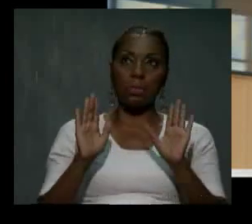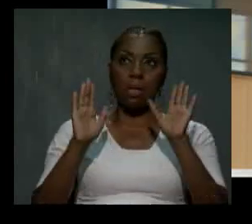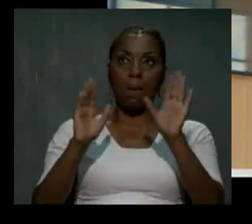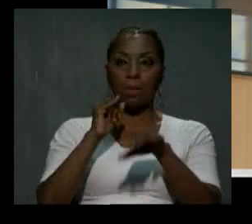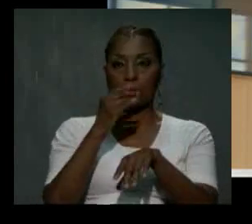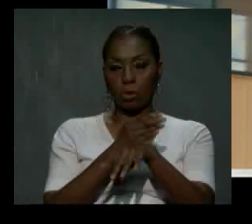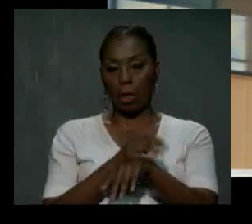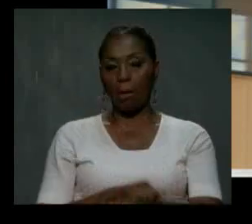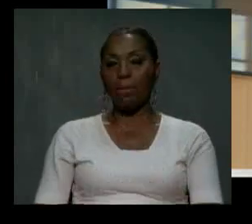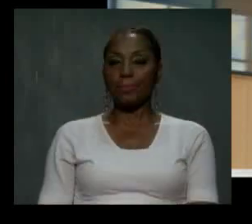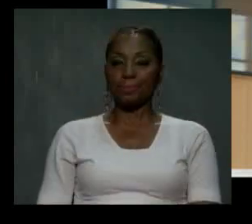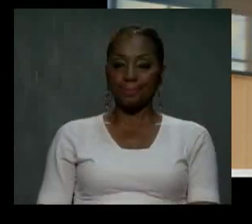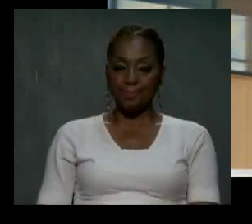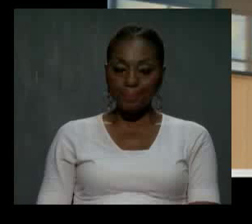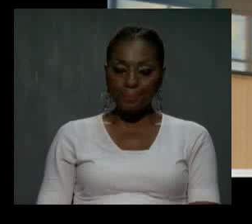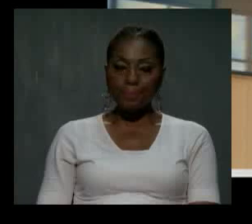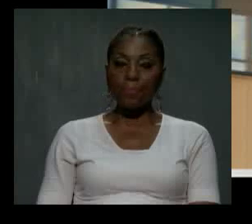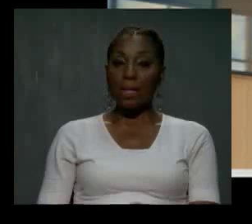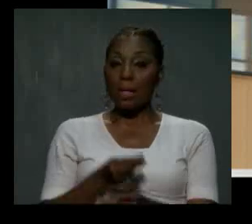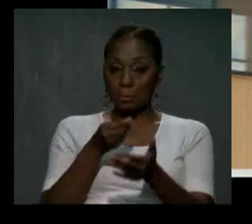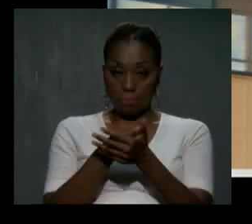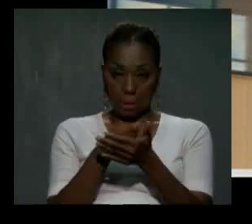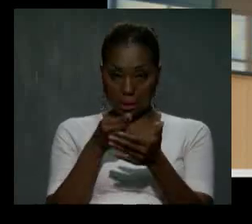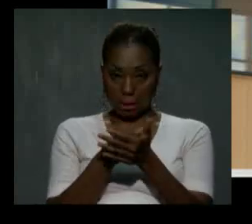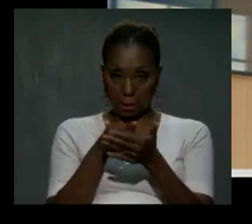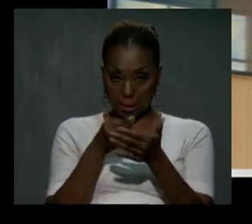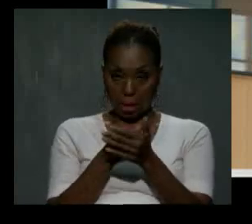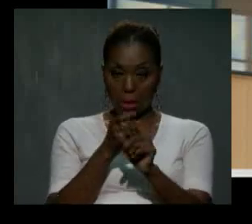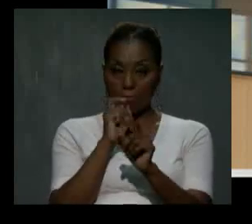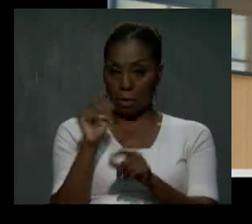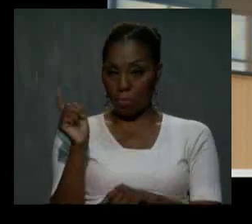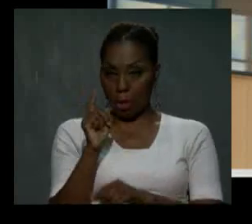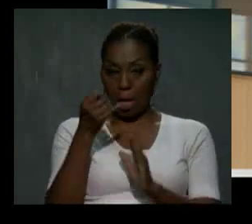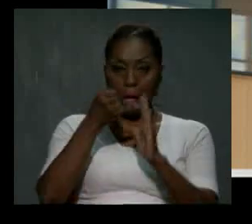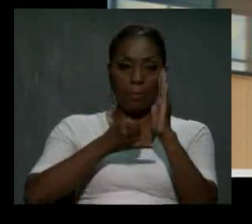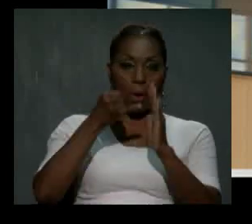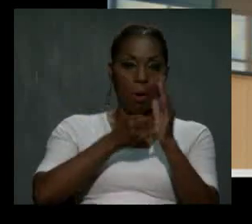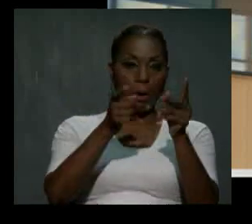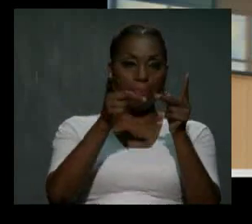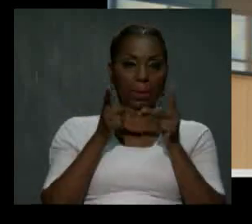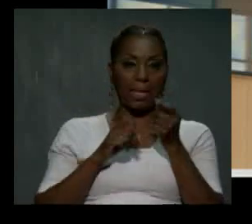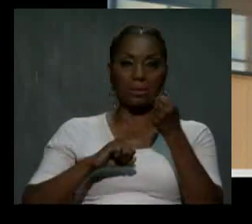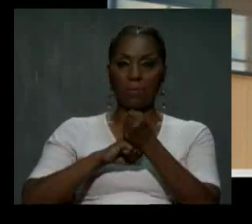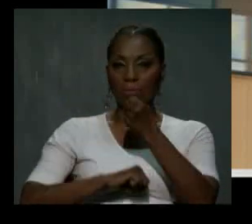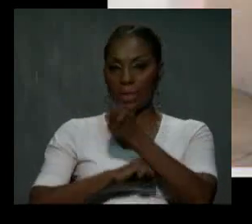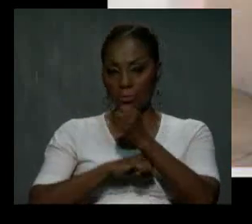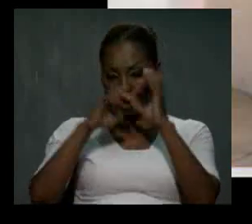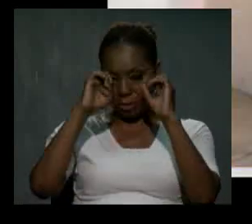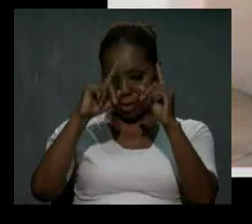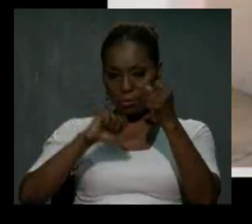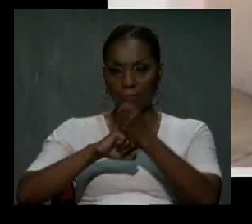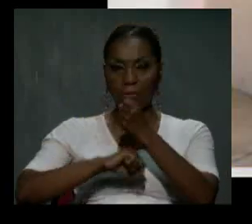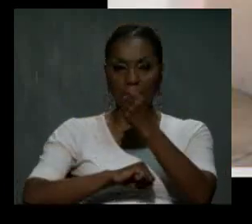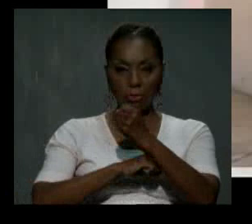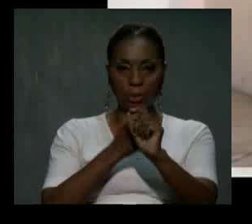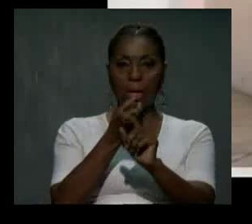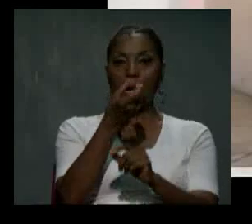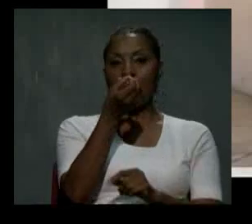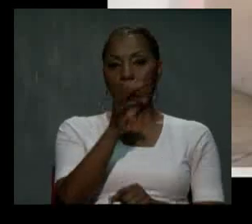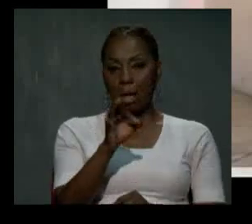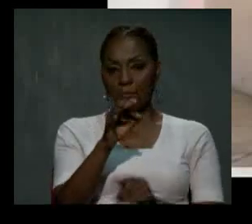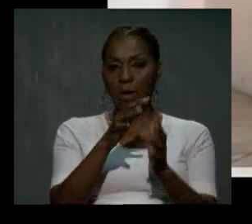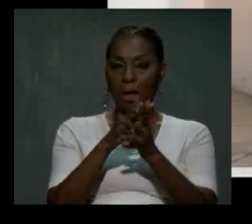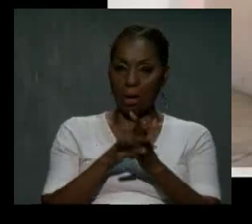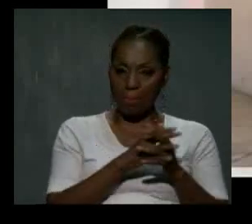job. The money for these came from the Art Place Foundation and the Educational Foundation of America.